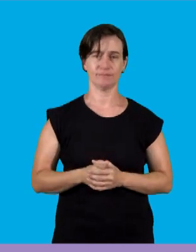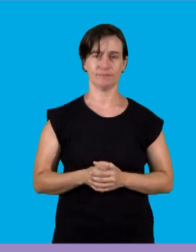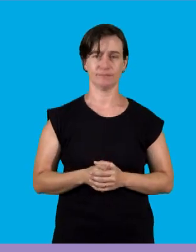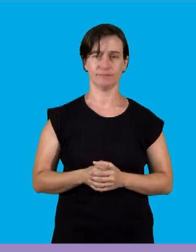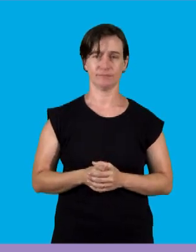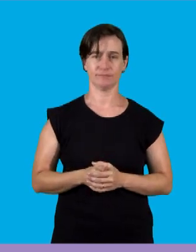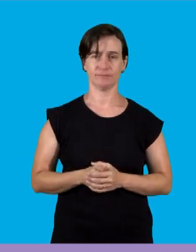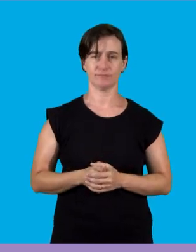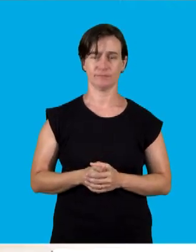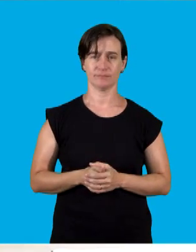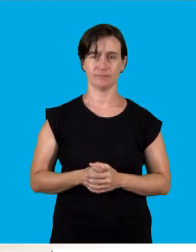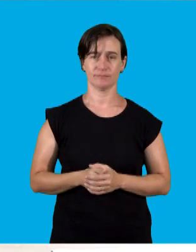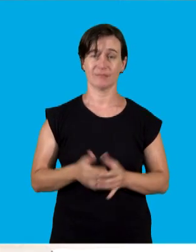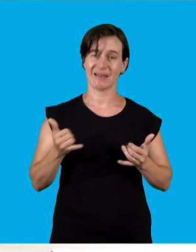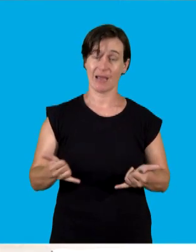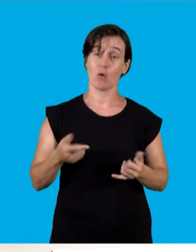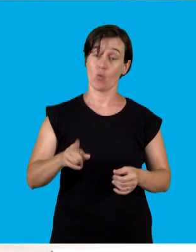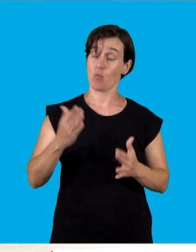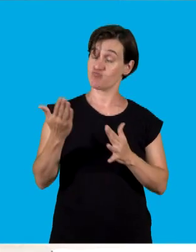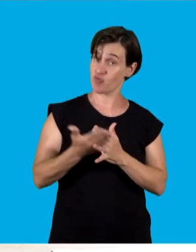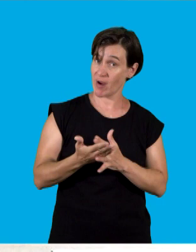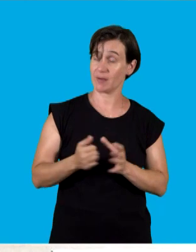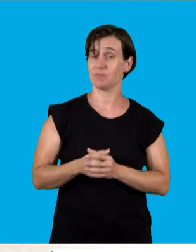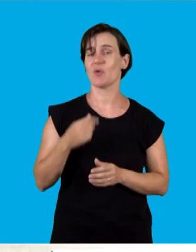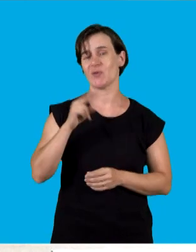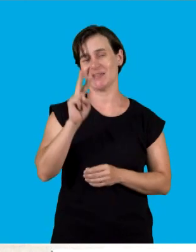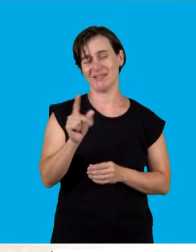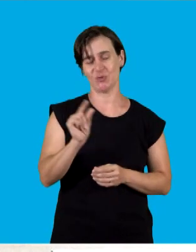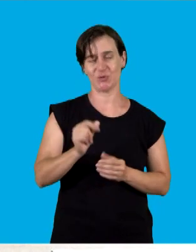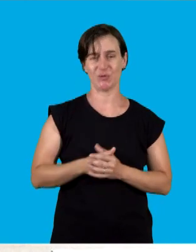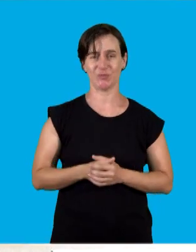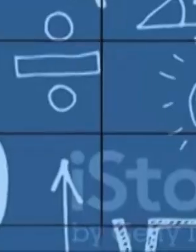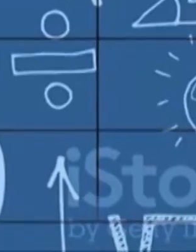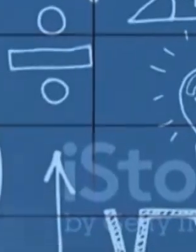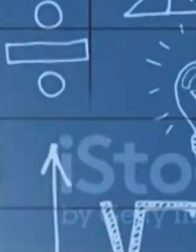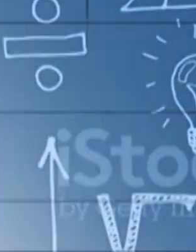squared. Let's quickly go to an ad break and then we'll see you just now.